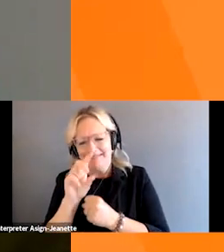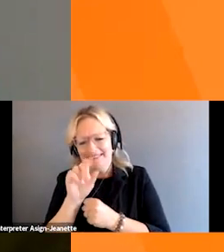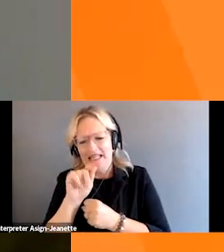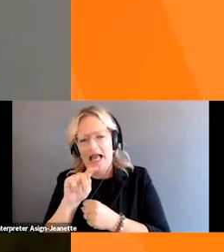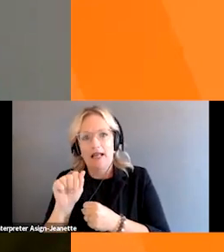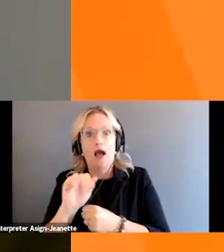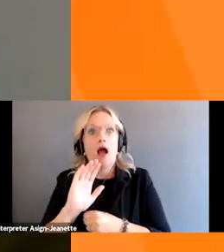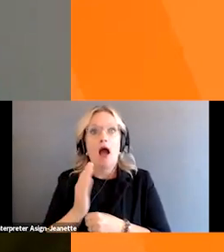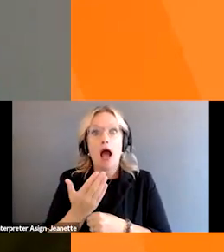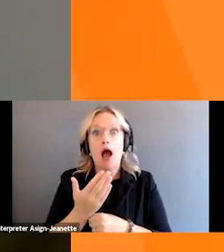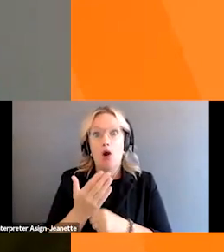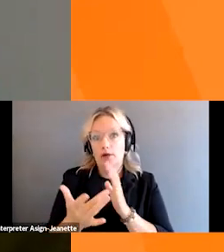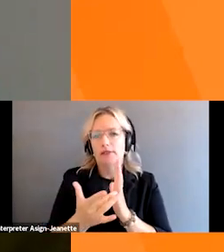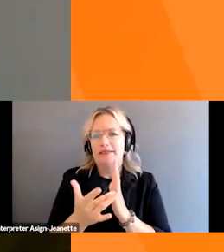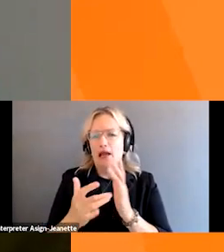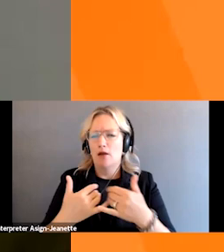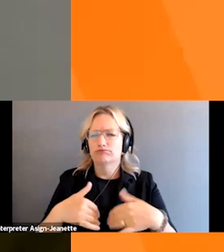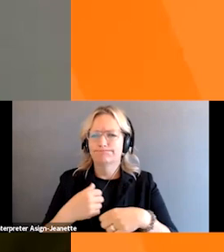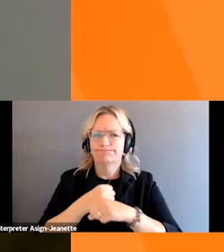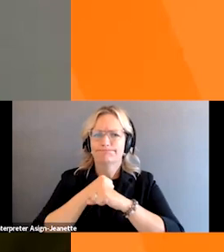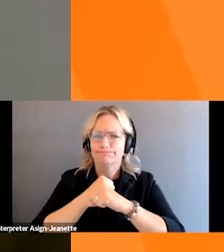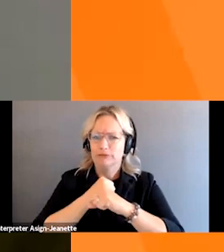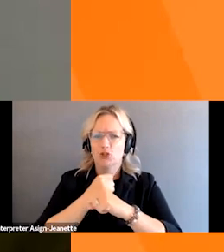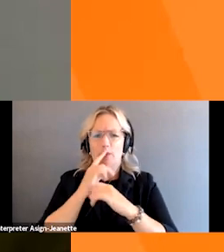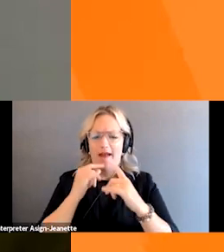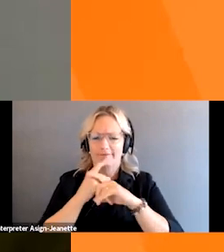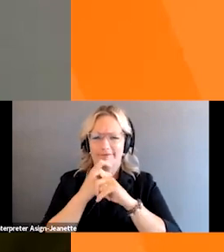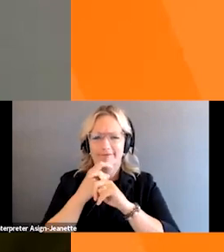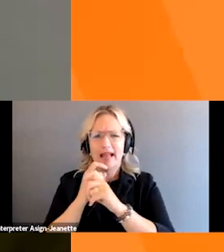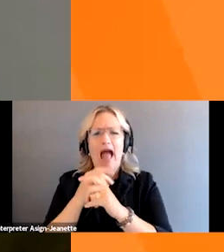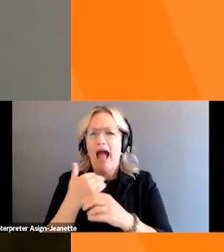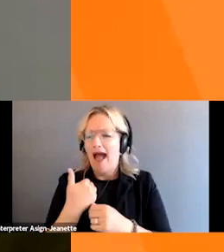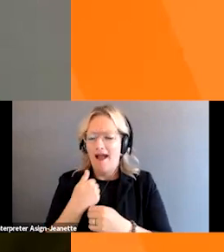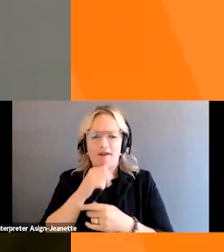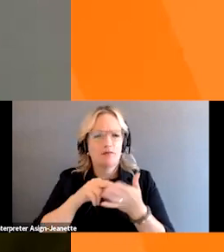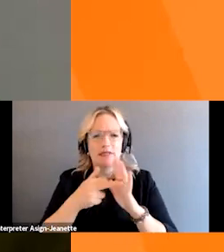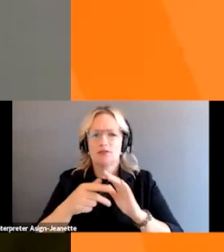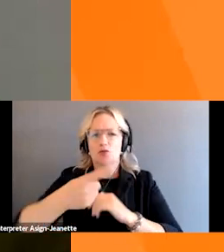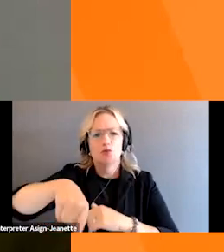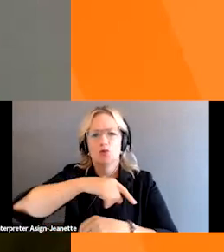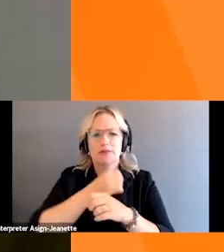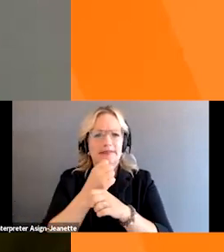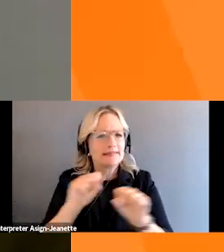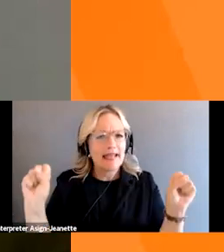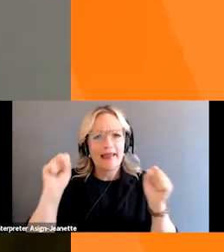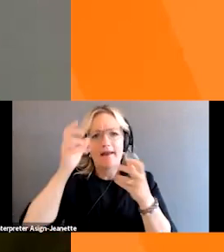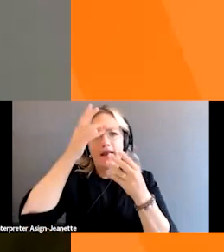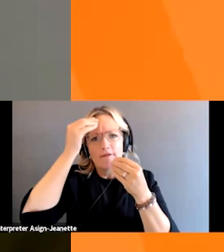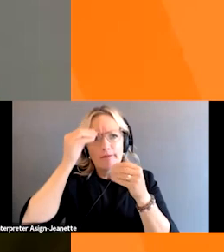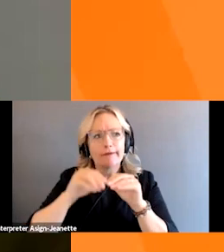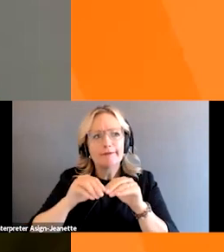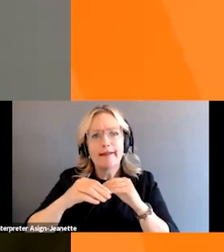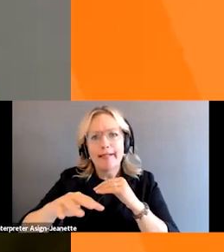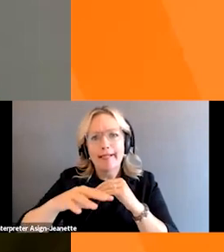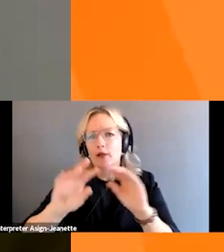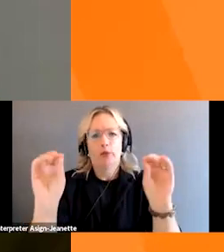secure. We have top line encryption, and we are limiting sort of, any reason of threat.